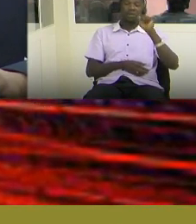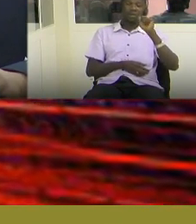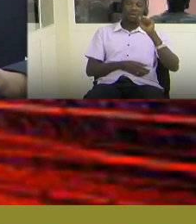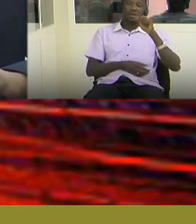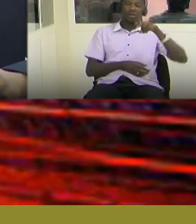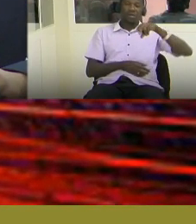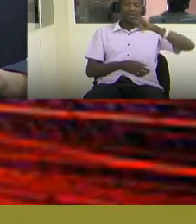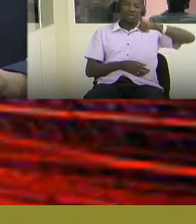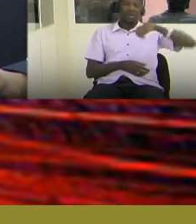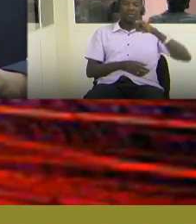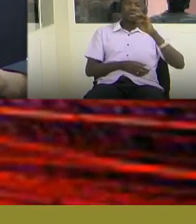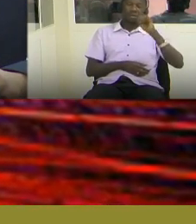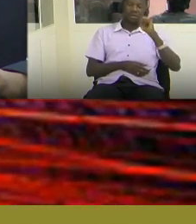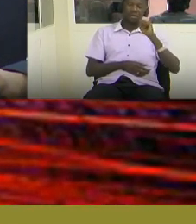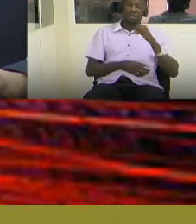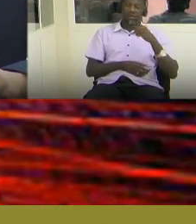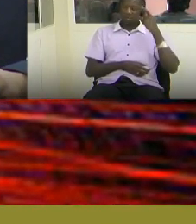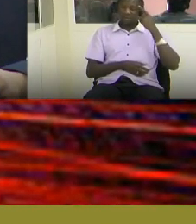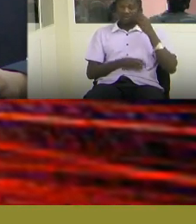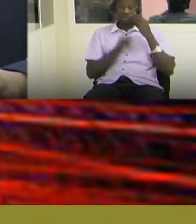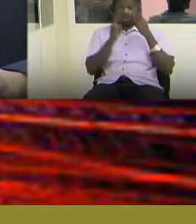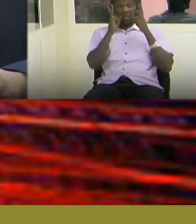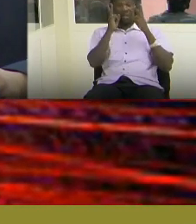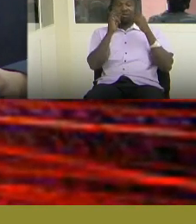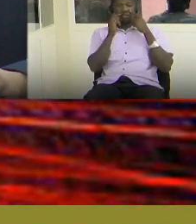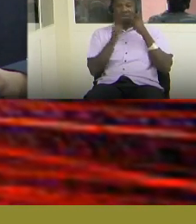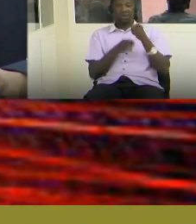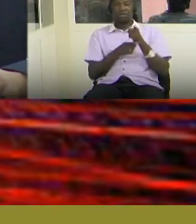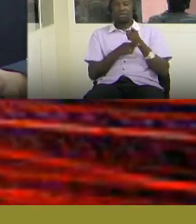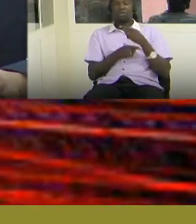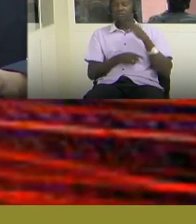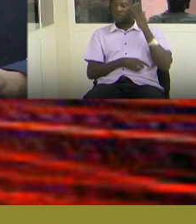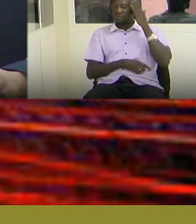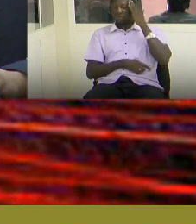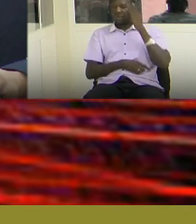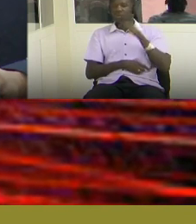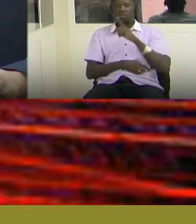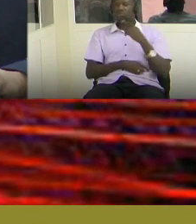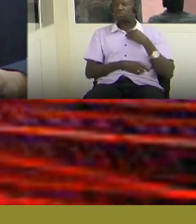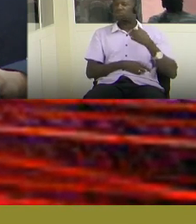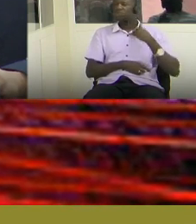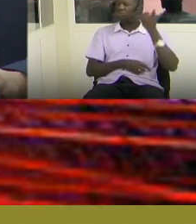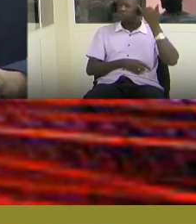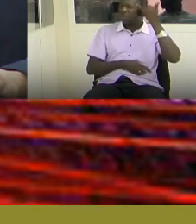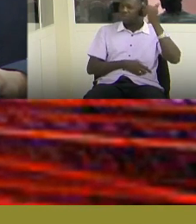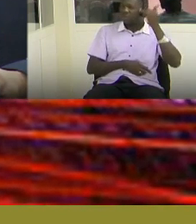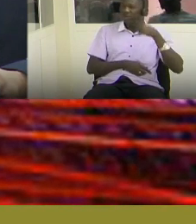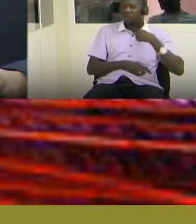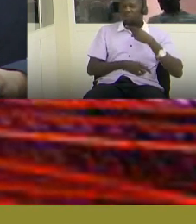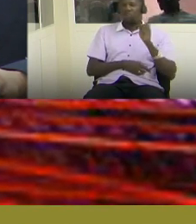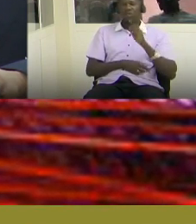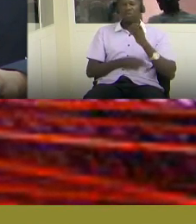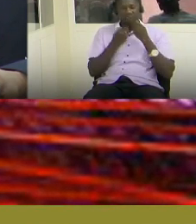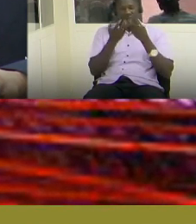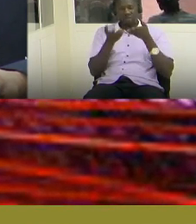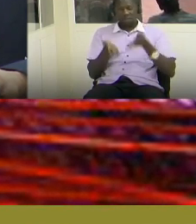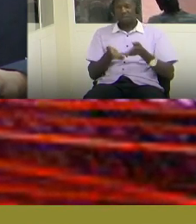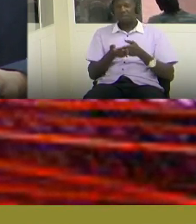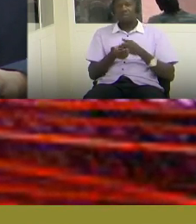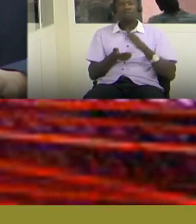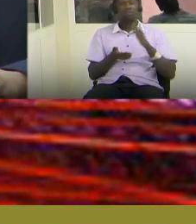that he would have seen that there was no ambition and what he has said here is completely wrong